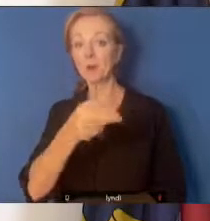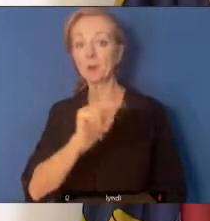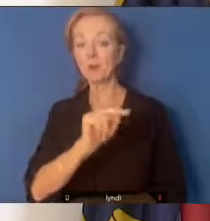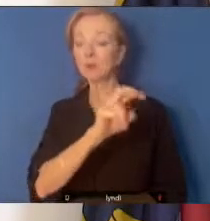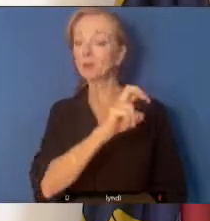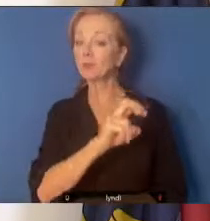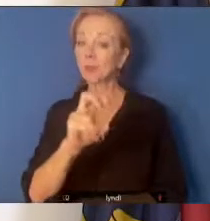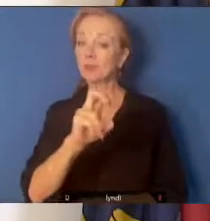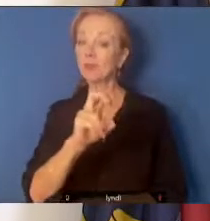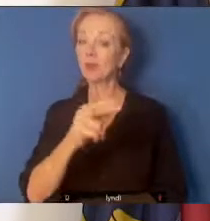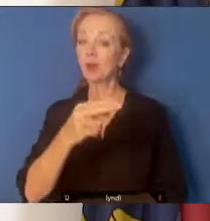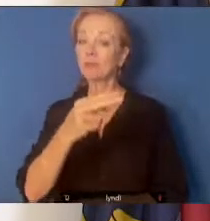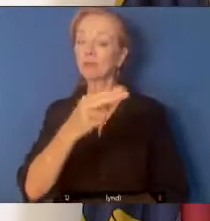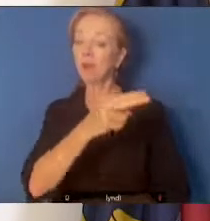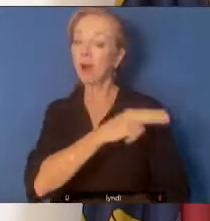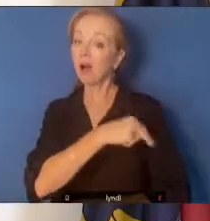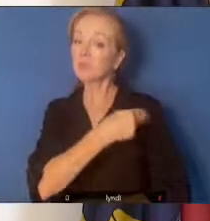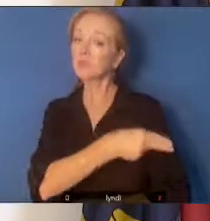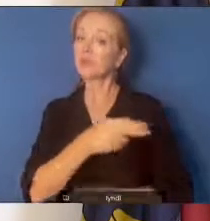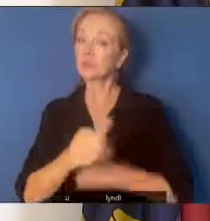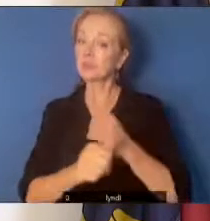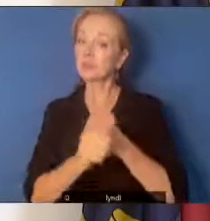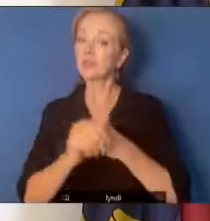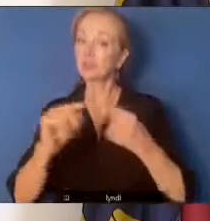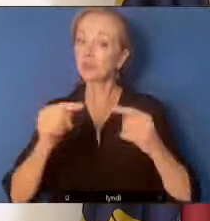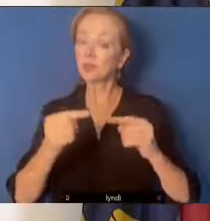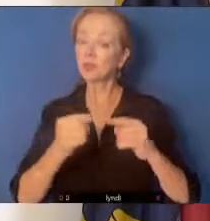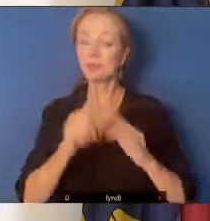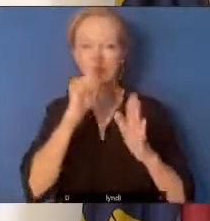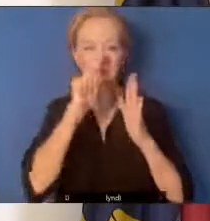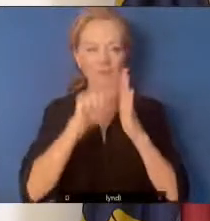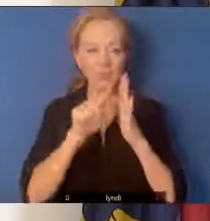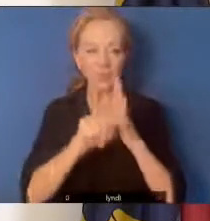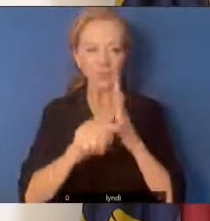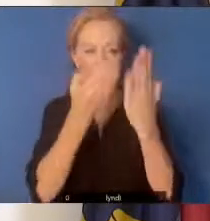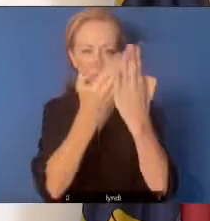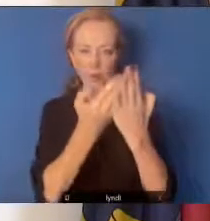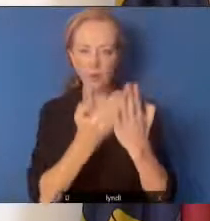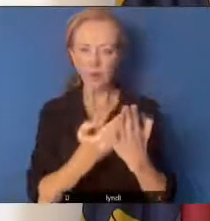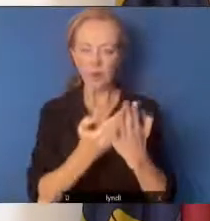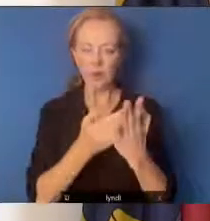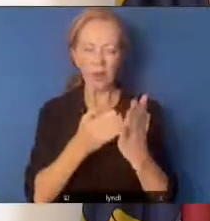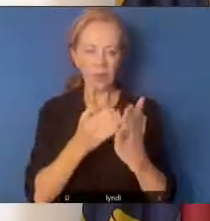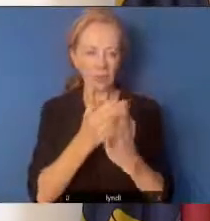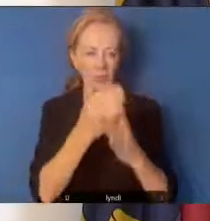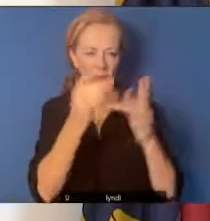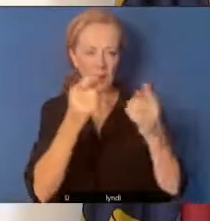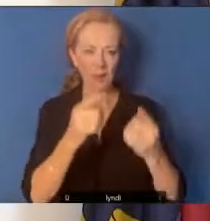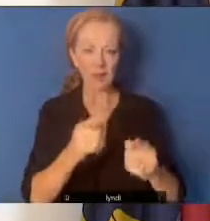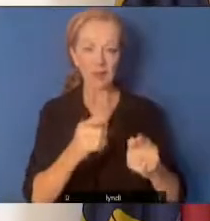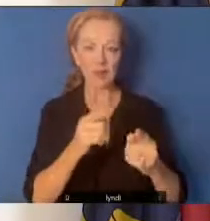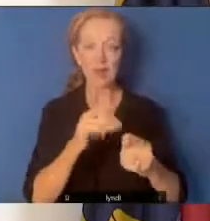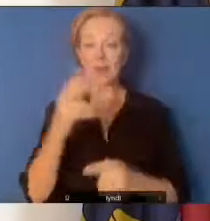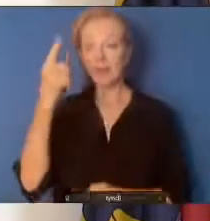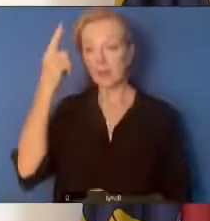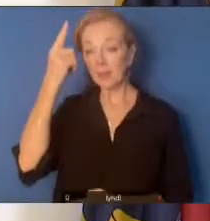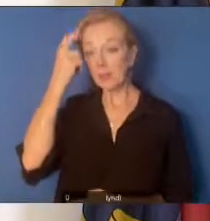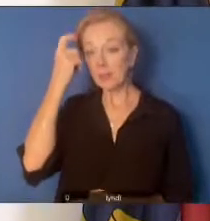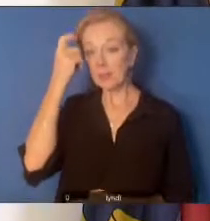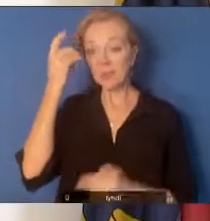life-threatening injuries. The investigation showed through this incident that the suspect laid in